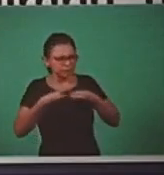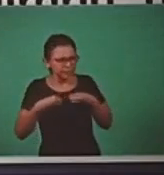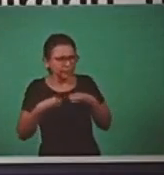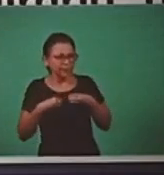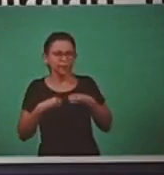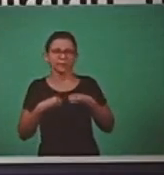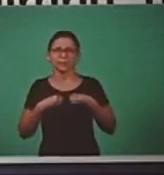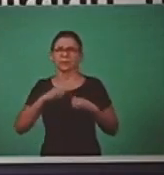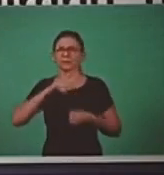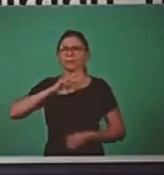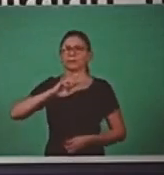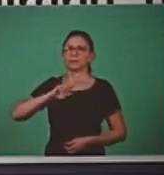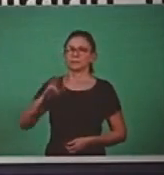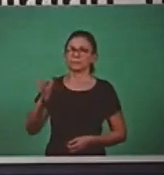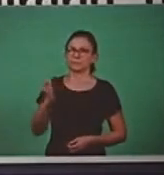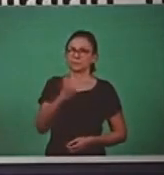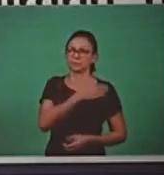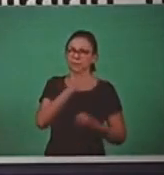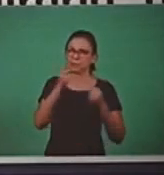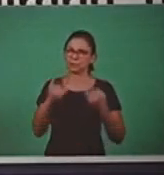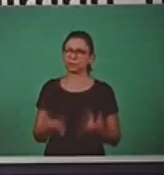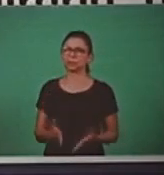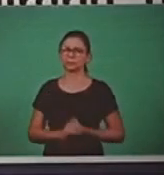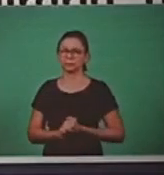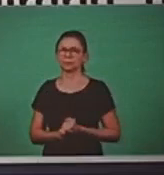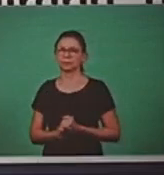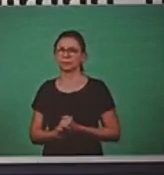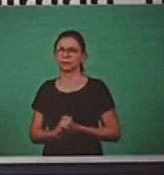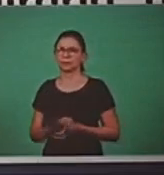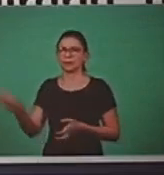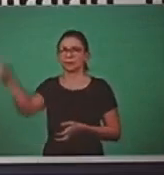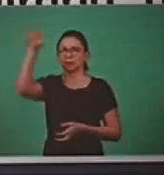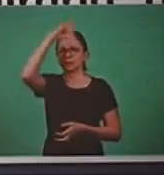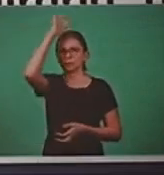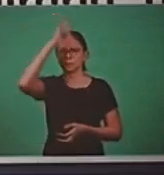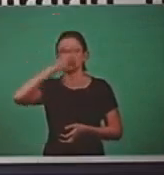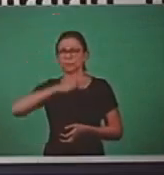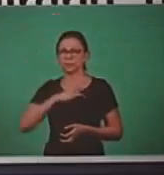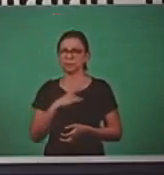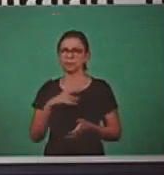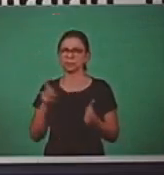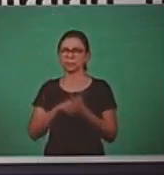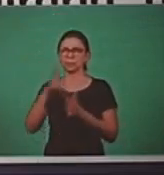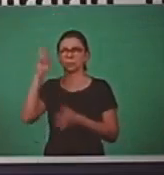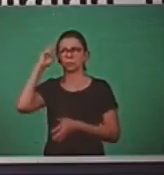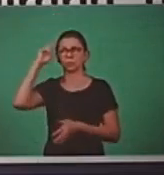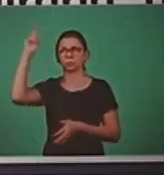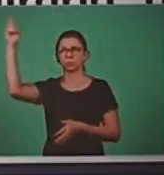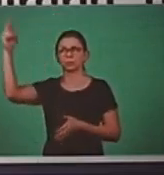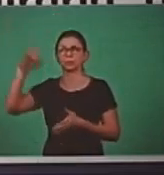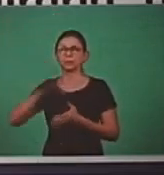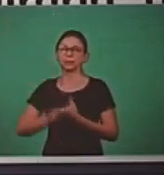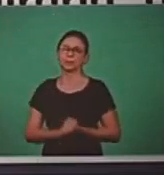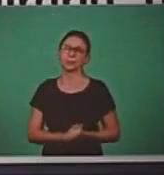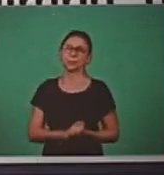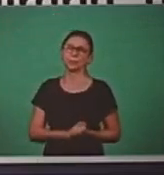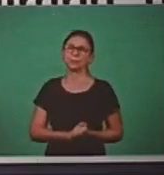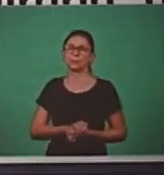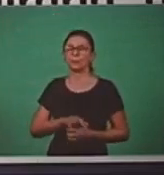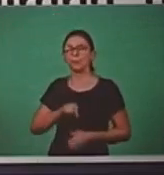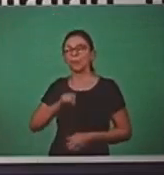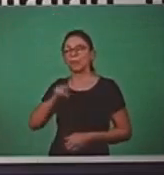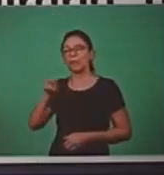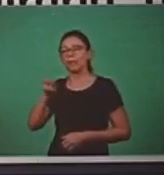oil belongs to the one who has the oil, the one who baptized with the Holy Spirit. The Holy Spirit. They heard